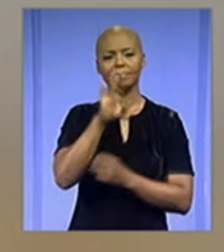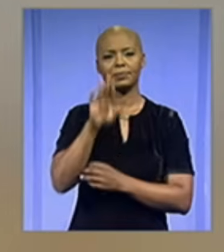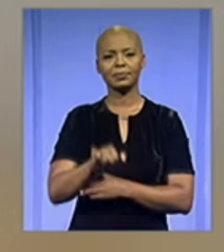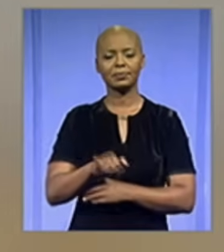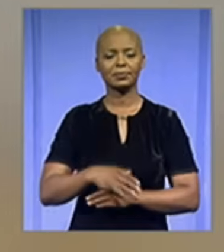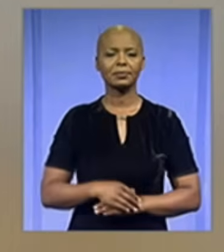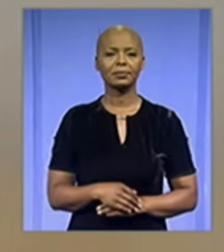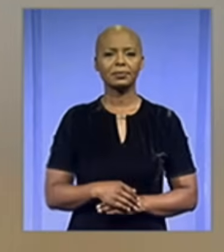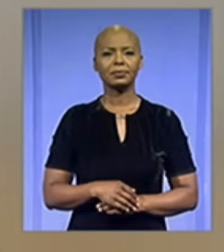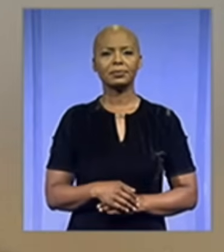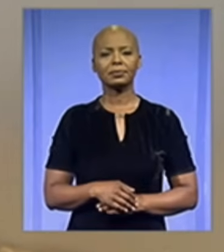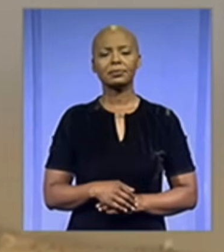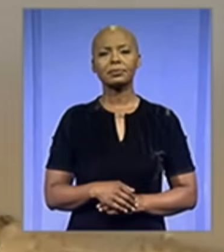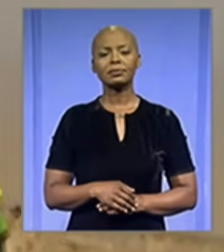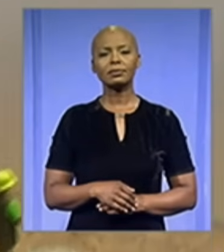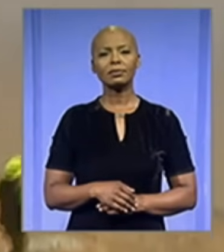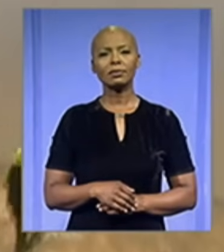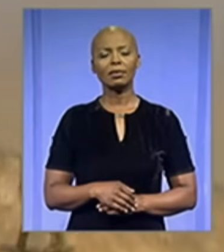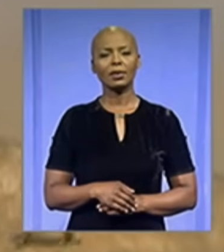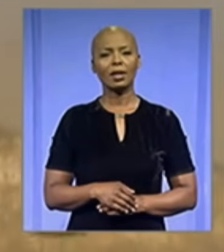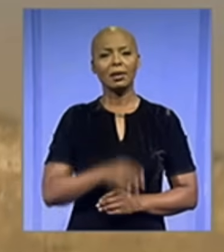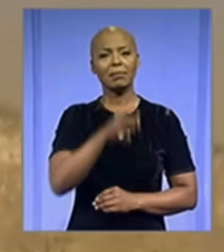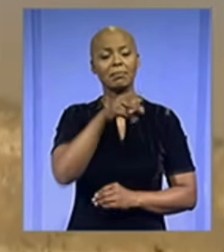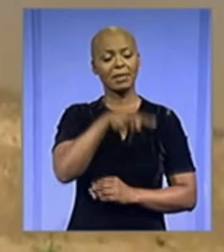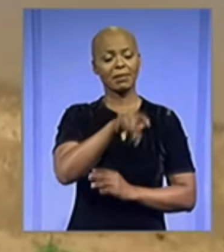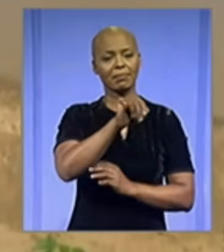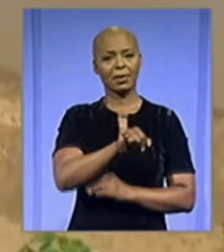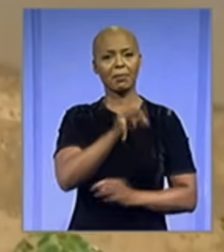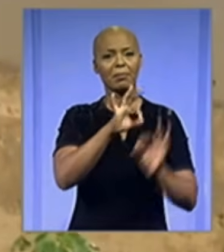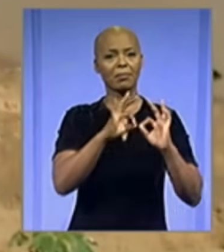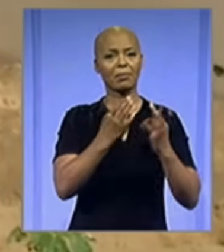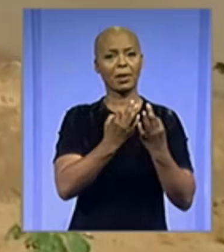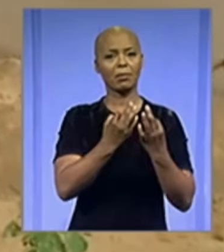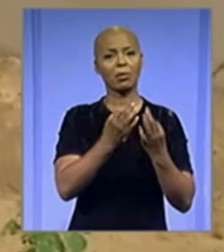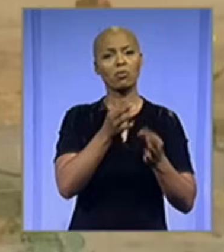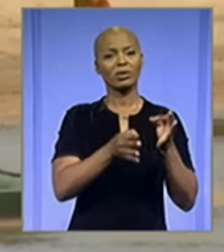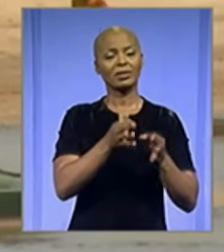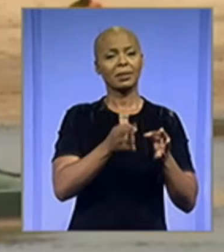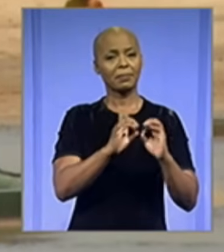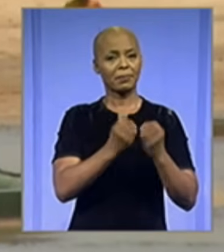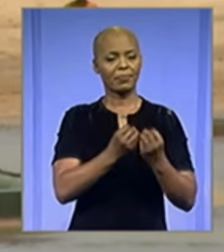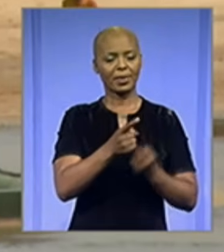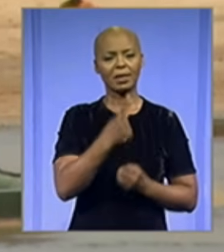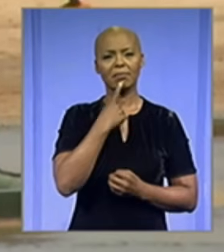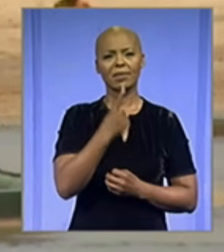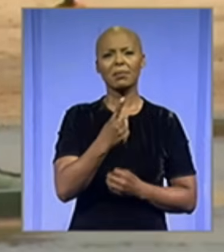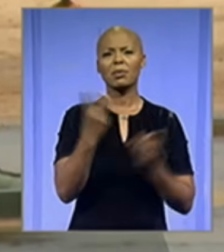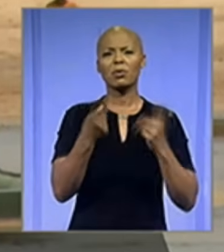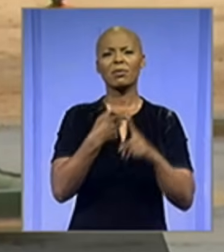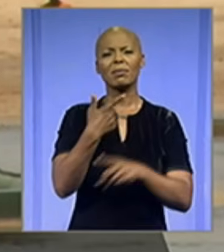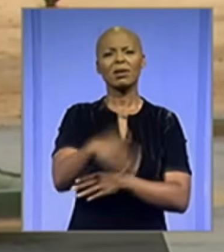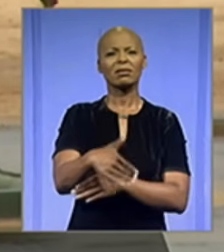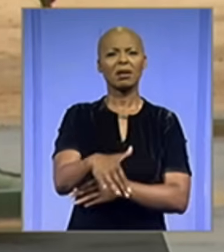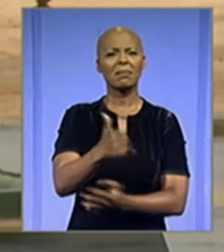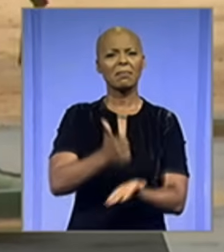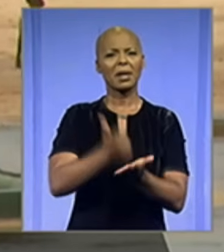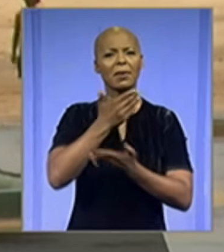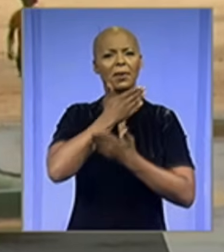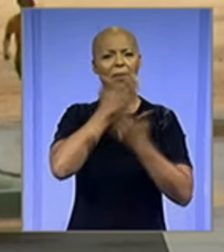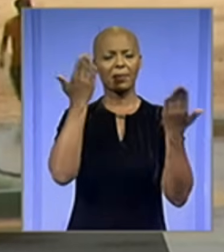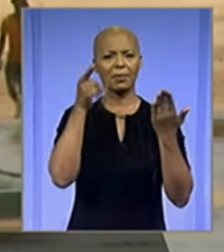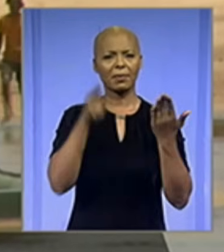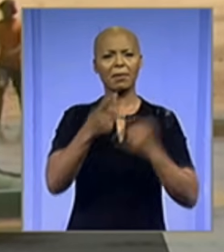Lekoko Patriotic Alliance la re le ikaelela go lwantsha ditiragalo tsa bafaladi ba ba tshelang molelwane ntle le molao. Maloko a lekoko